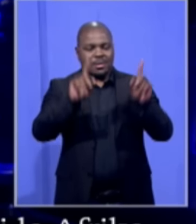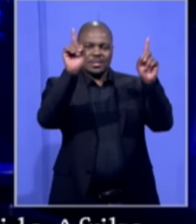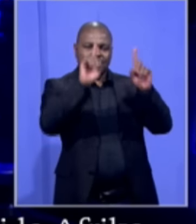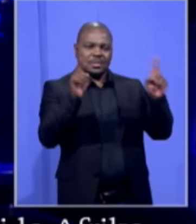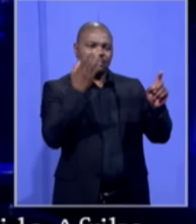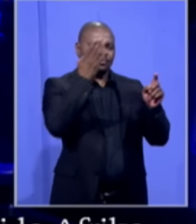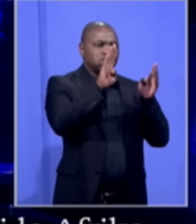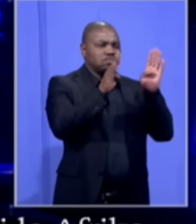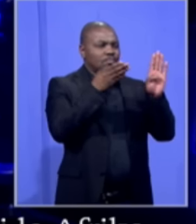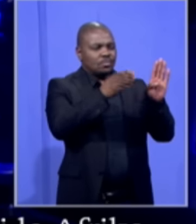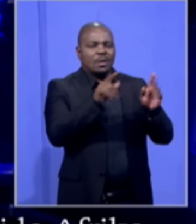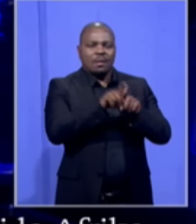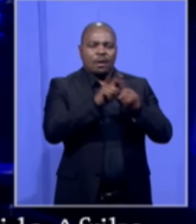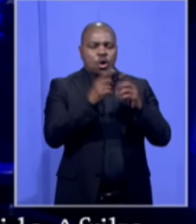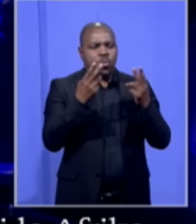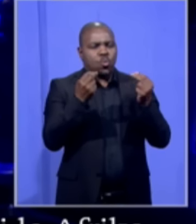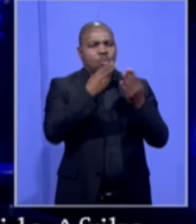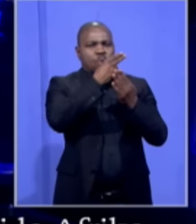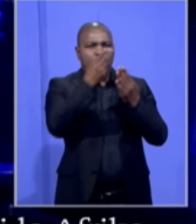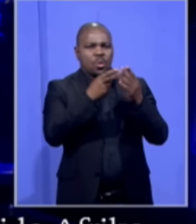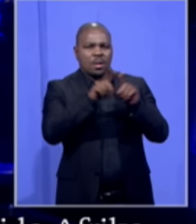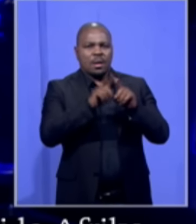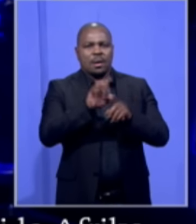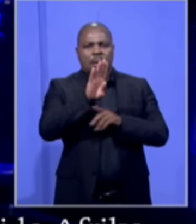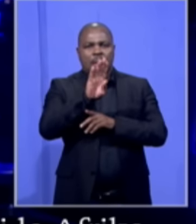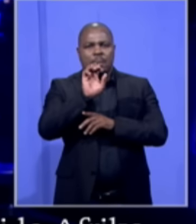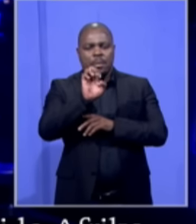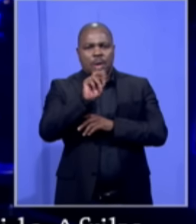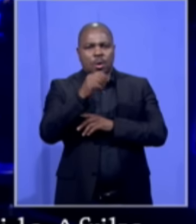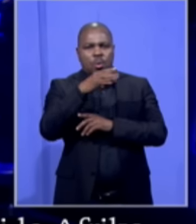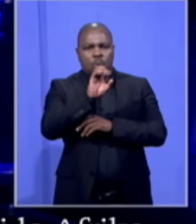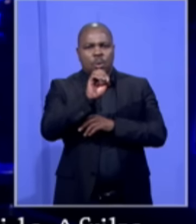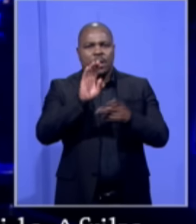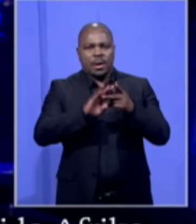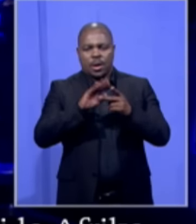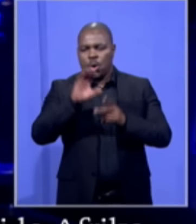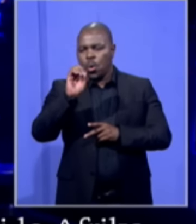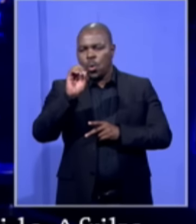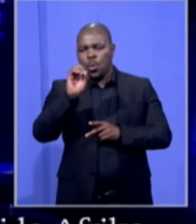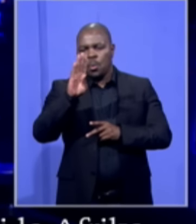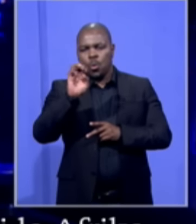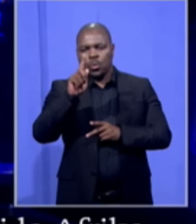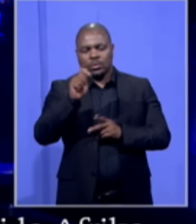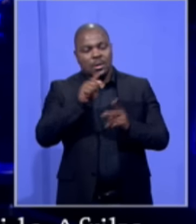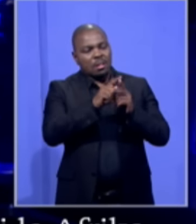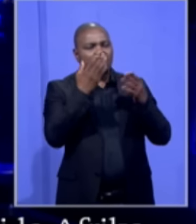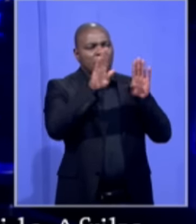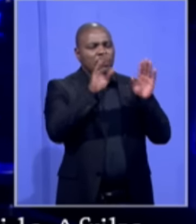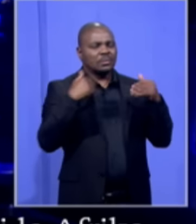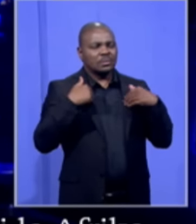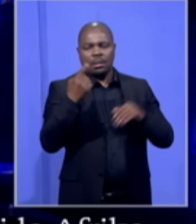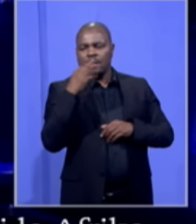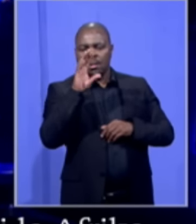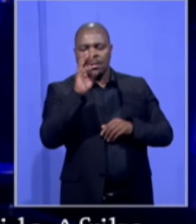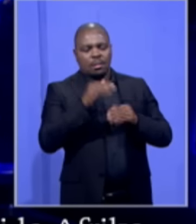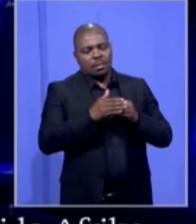tse di akaretsang botaki bo bontšhwa jwa ga Bongi Bengu le Usain Obot. Dipontsho di simolotse ka la bone mme di tla tswelela go fitlha